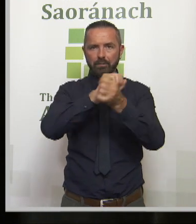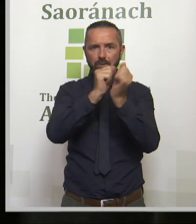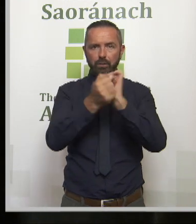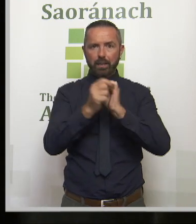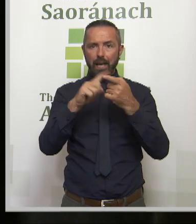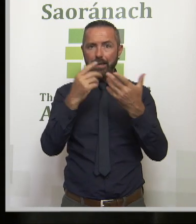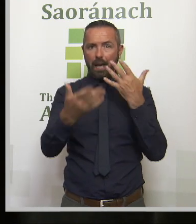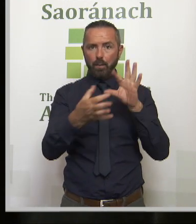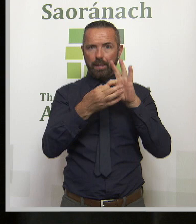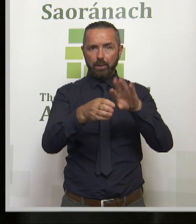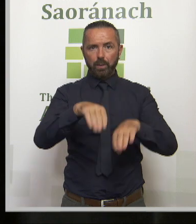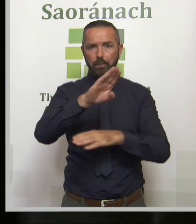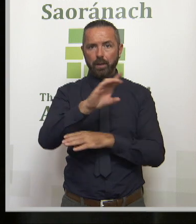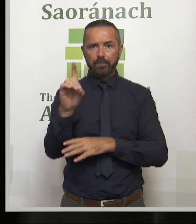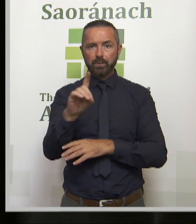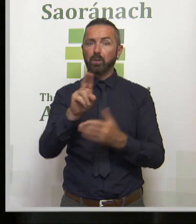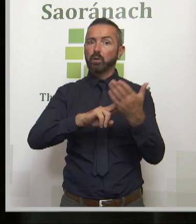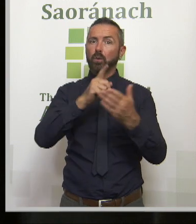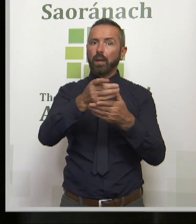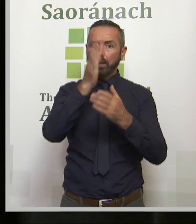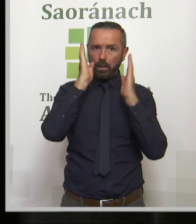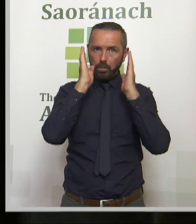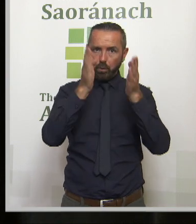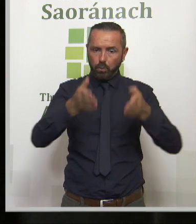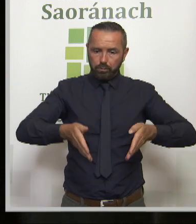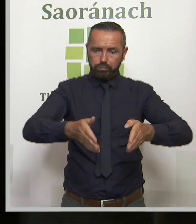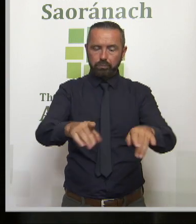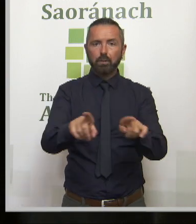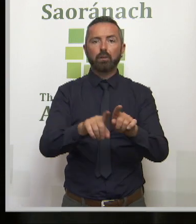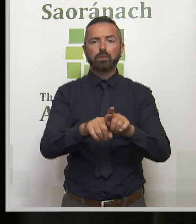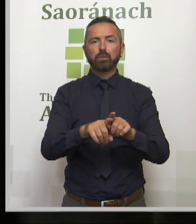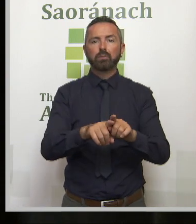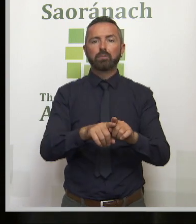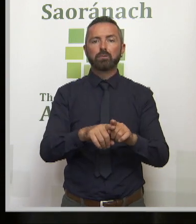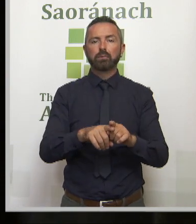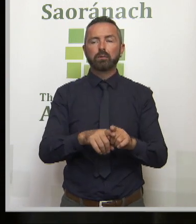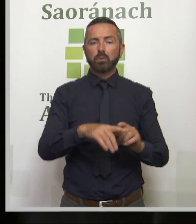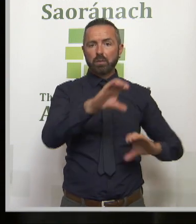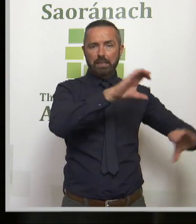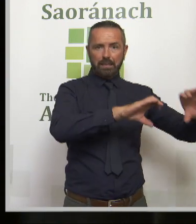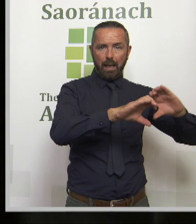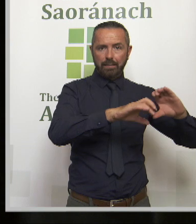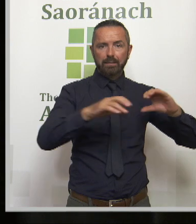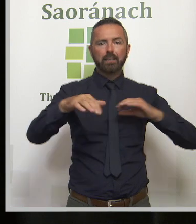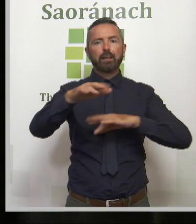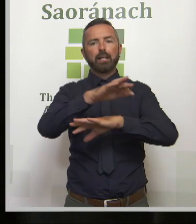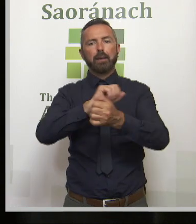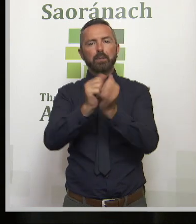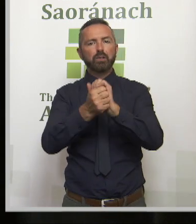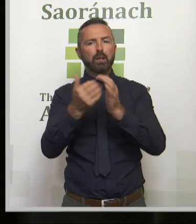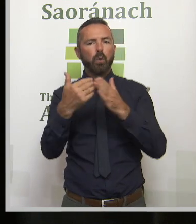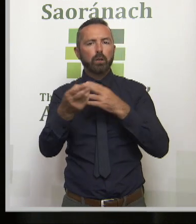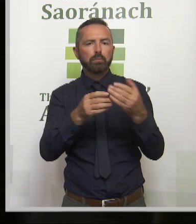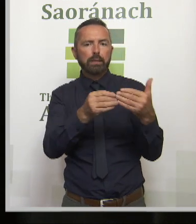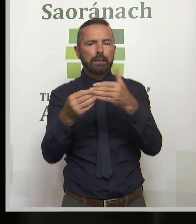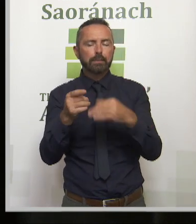biodiversity. So we're using that approach as well. So this idea of using the drivers of climate change or drivers of biodiversity loss.